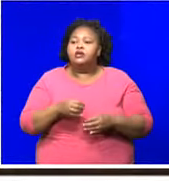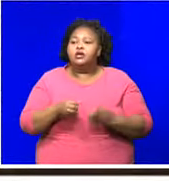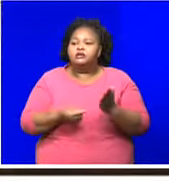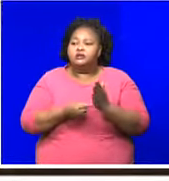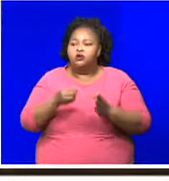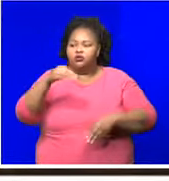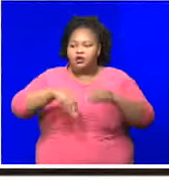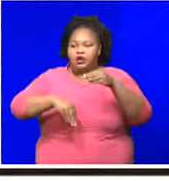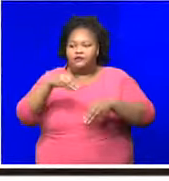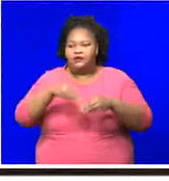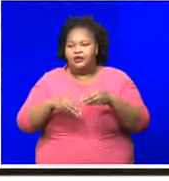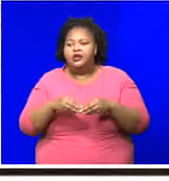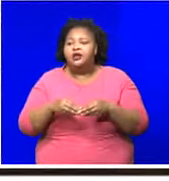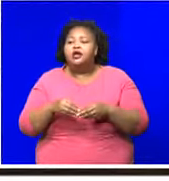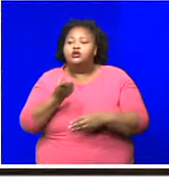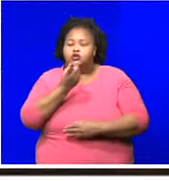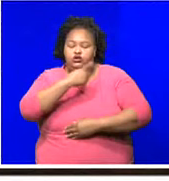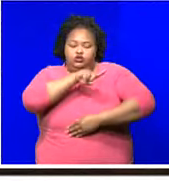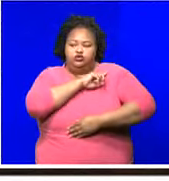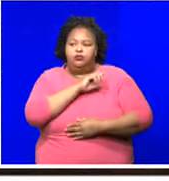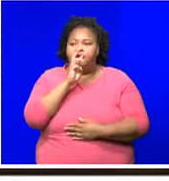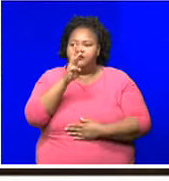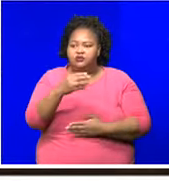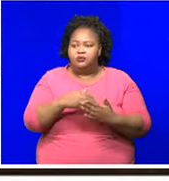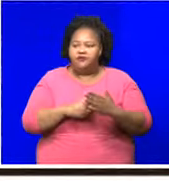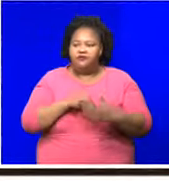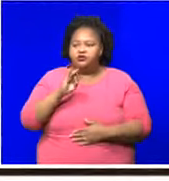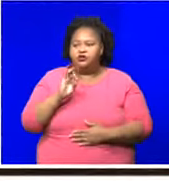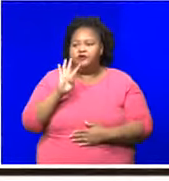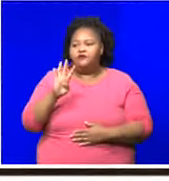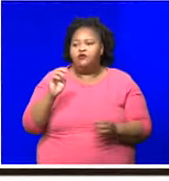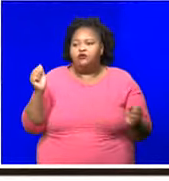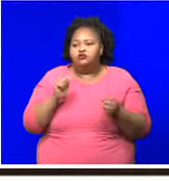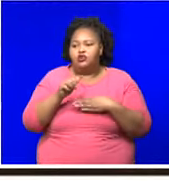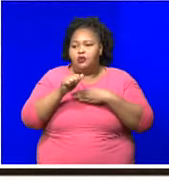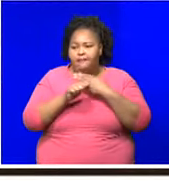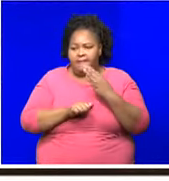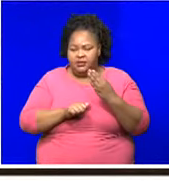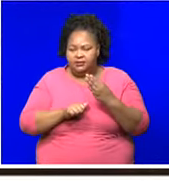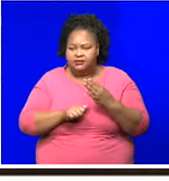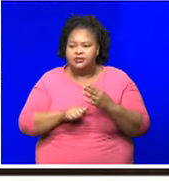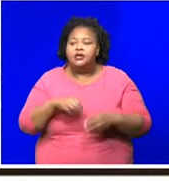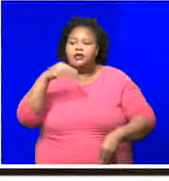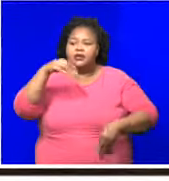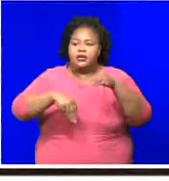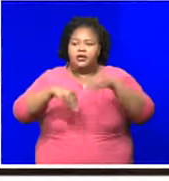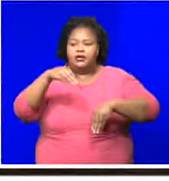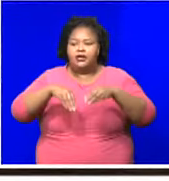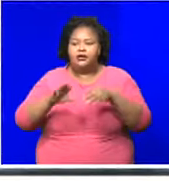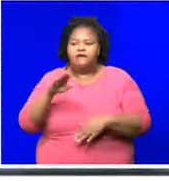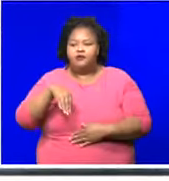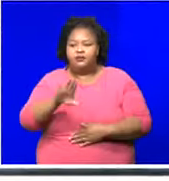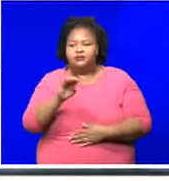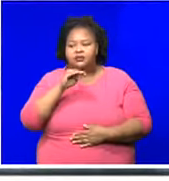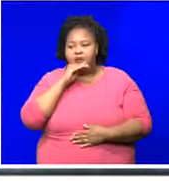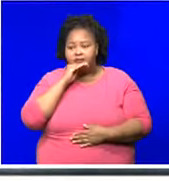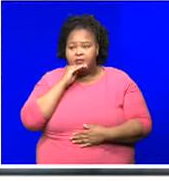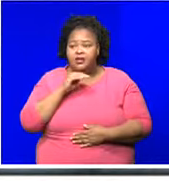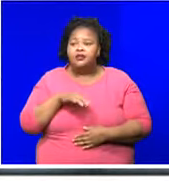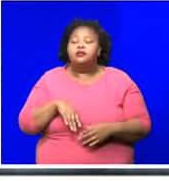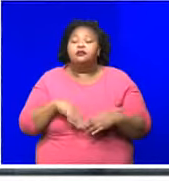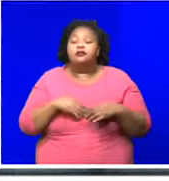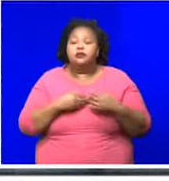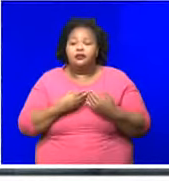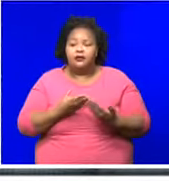the elections are expected to be held before June 24 this year and that the official voters' roll for this year's local